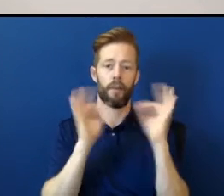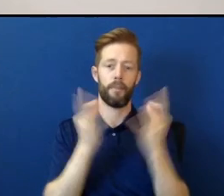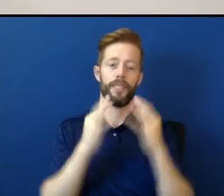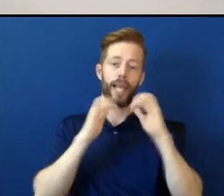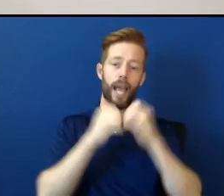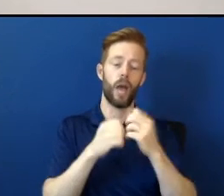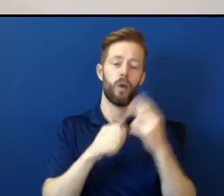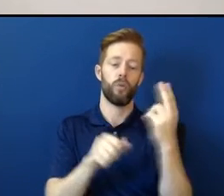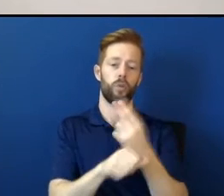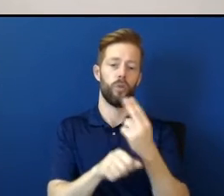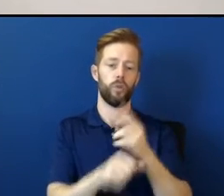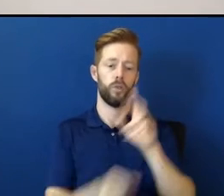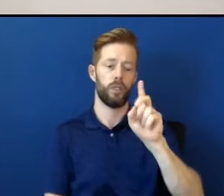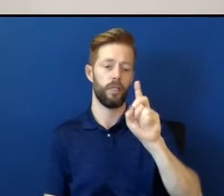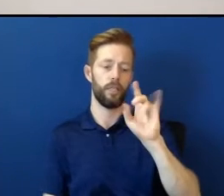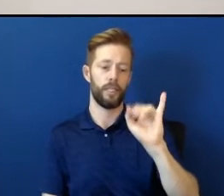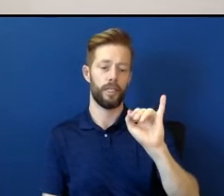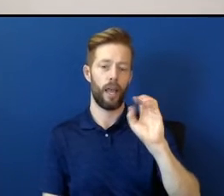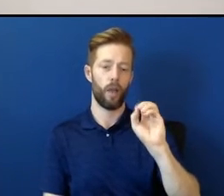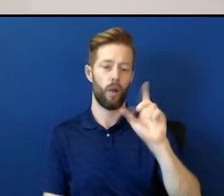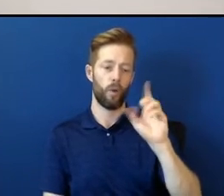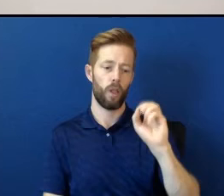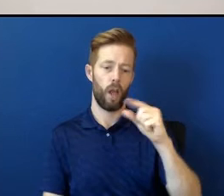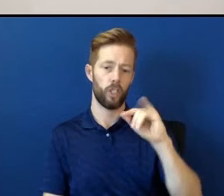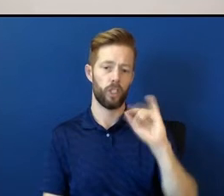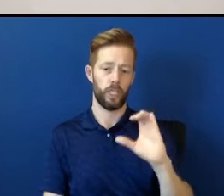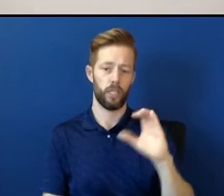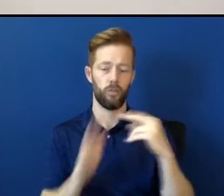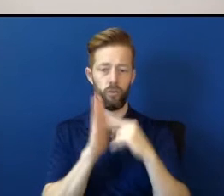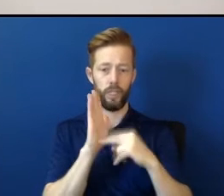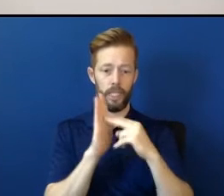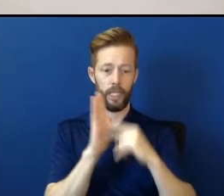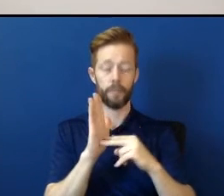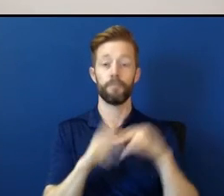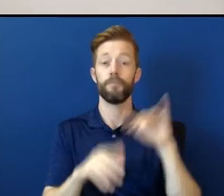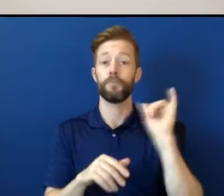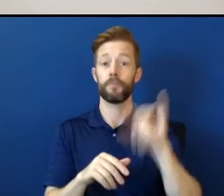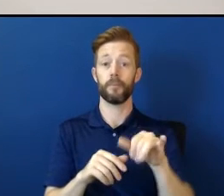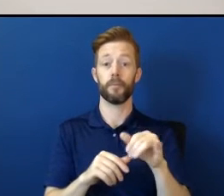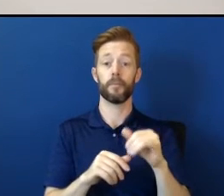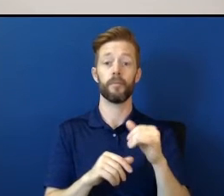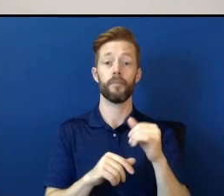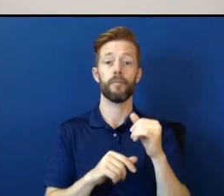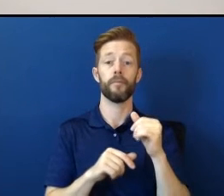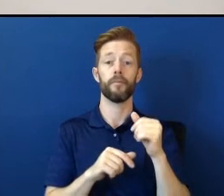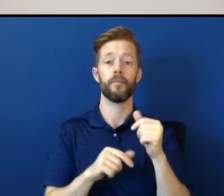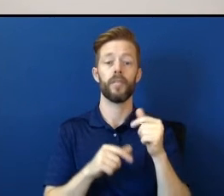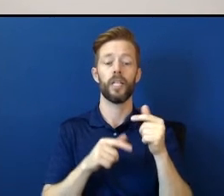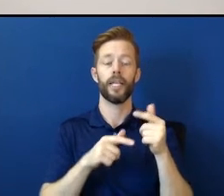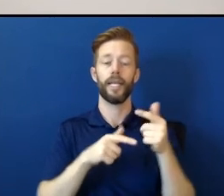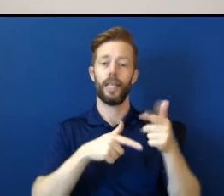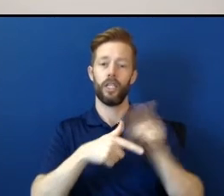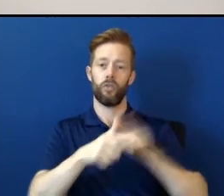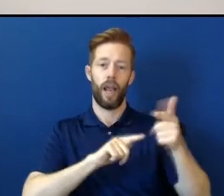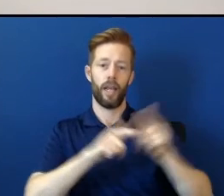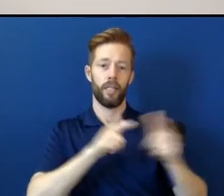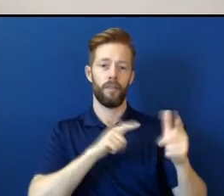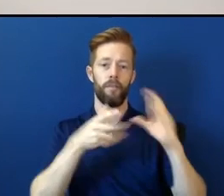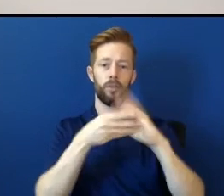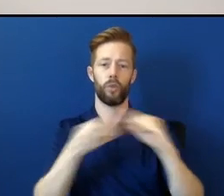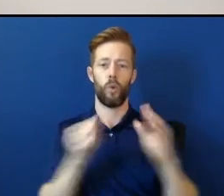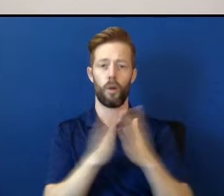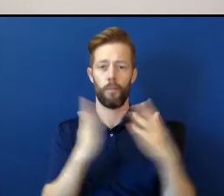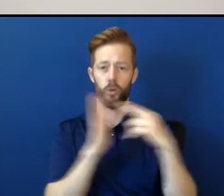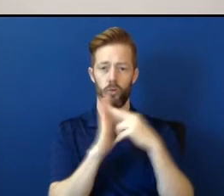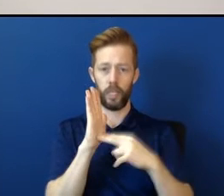how to use dialogic reading, which is really one of the interactive storybook reading